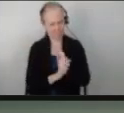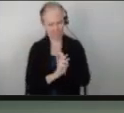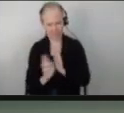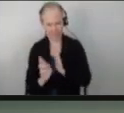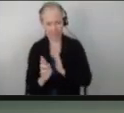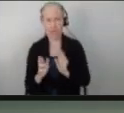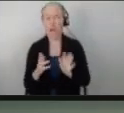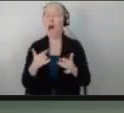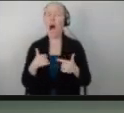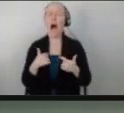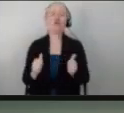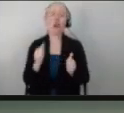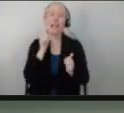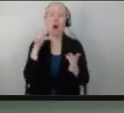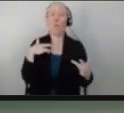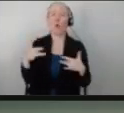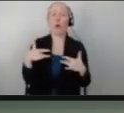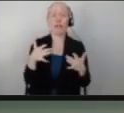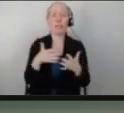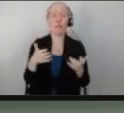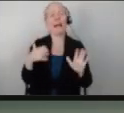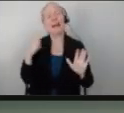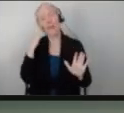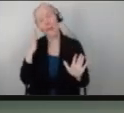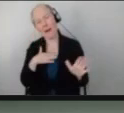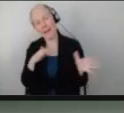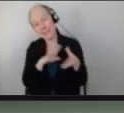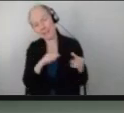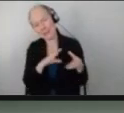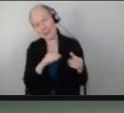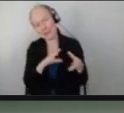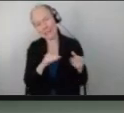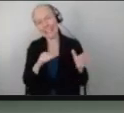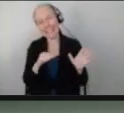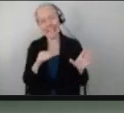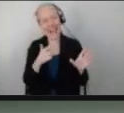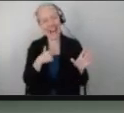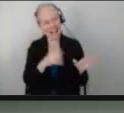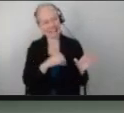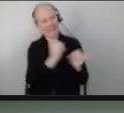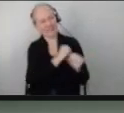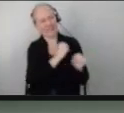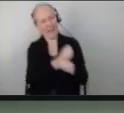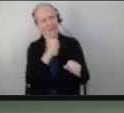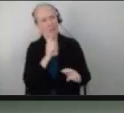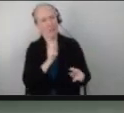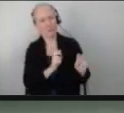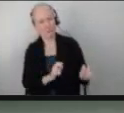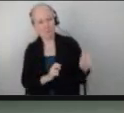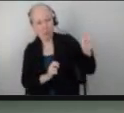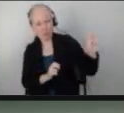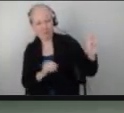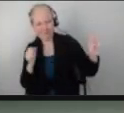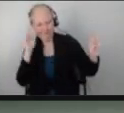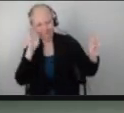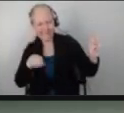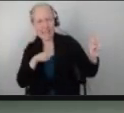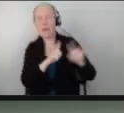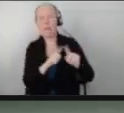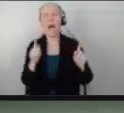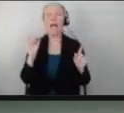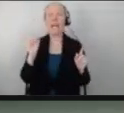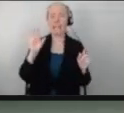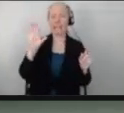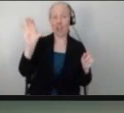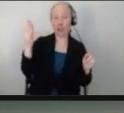much. I know in spite of my story where I was pushing for a promotion, I try not to push to move into a job